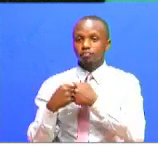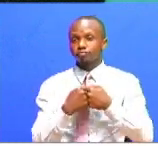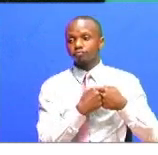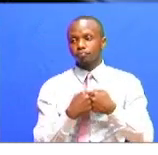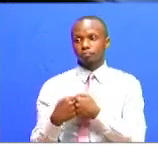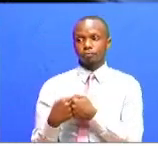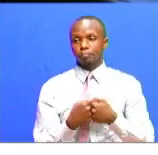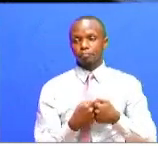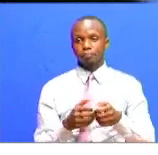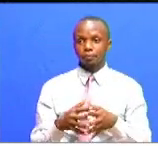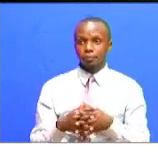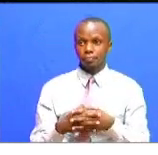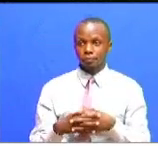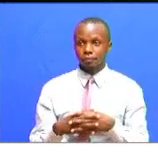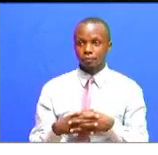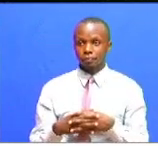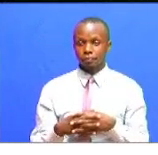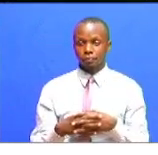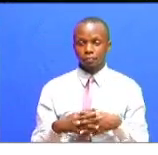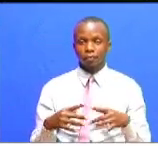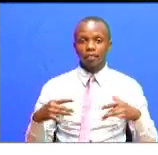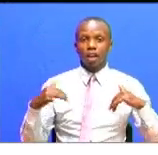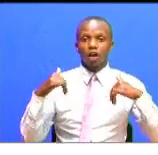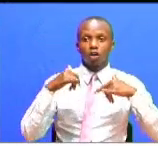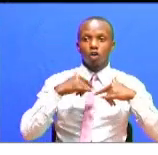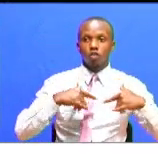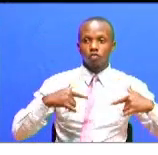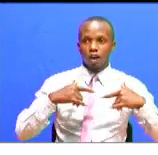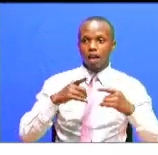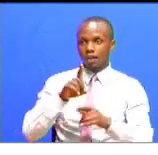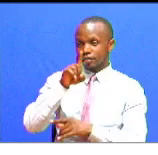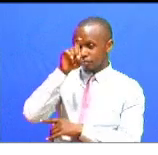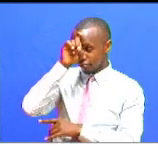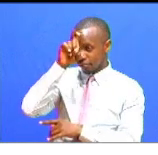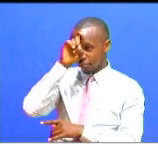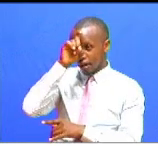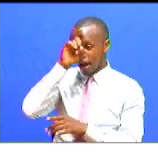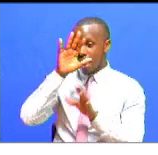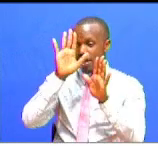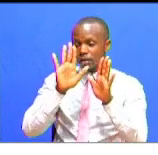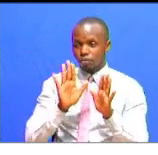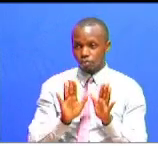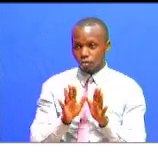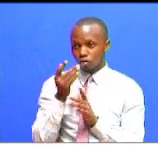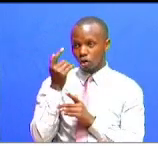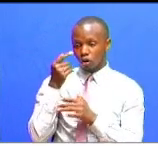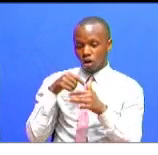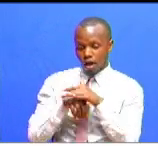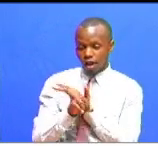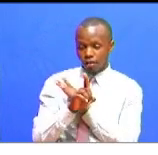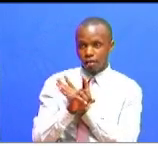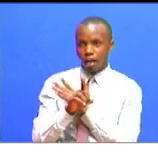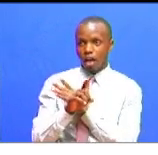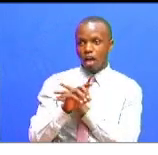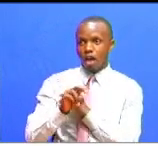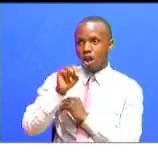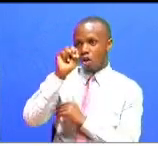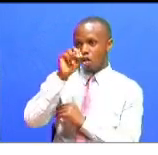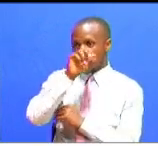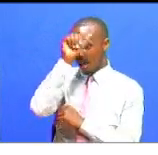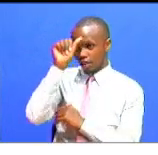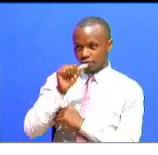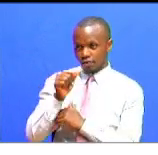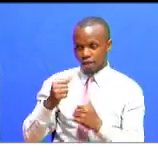report. The conference, which emphasized Egypt's strategic importance as a gateway to North Africa, came in the wake